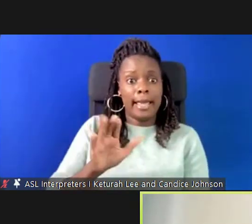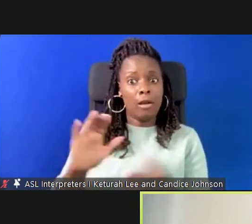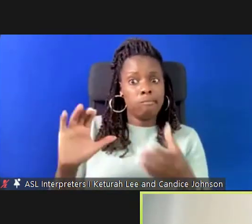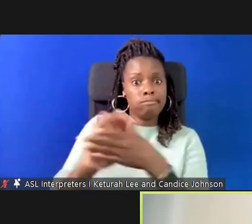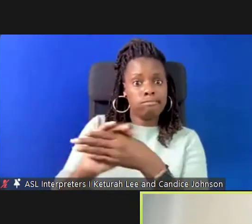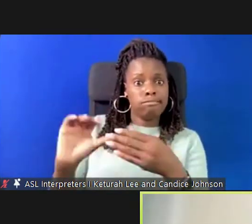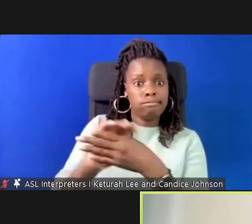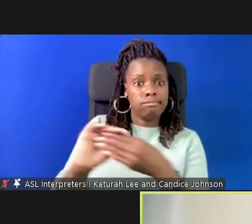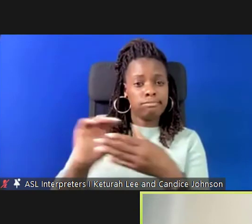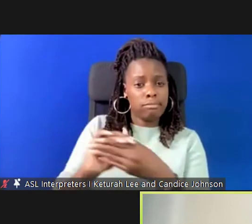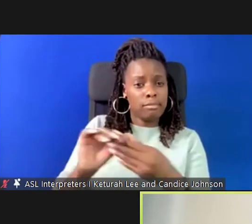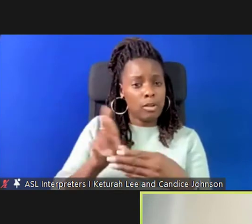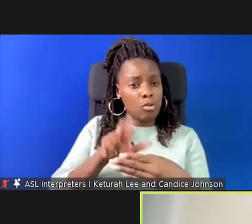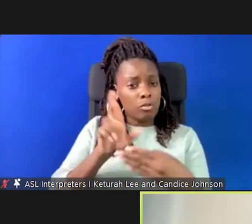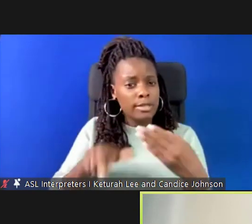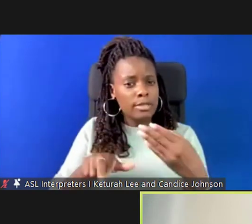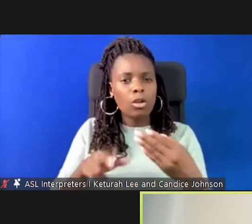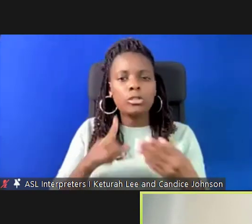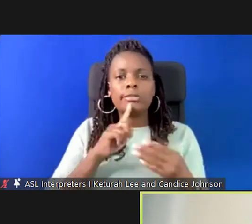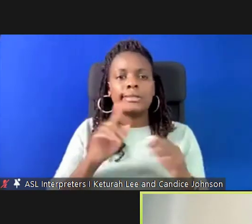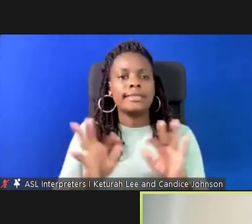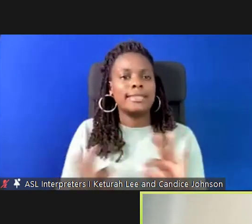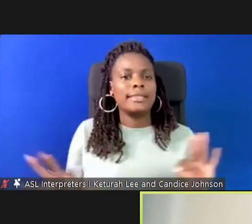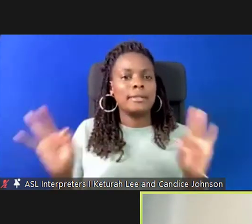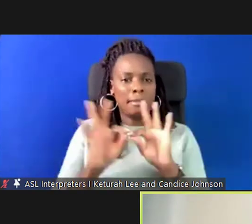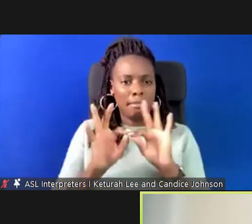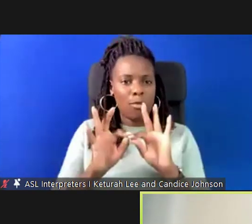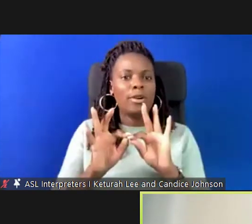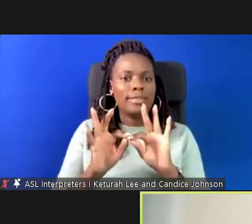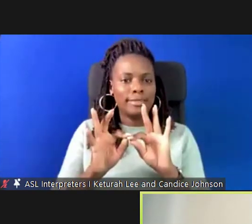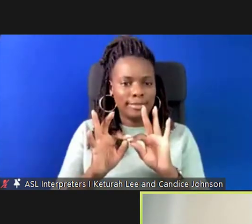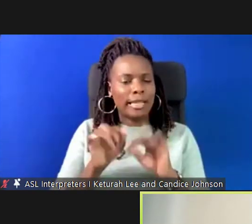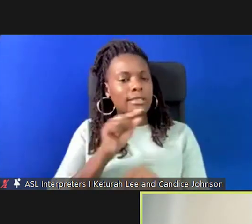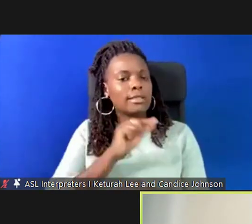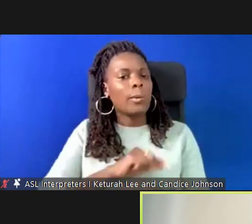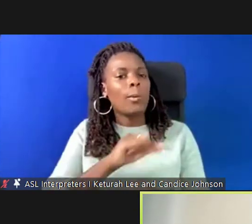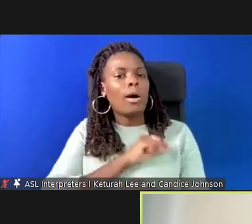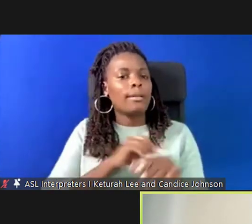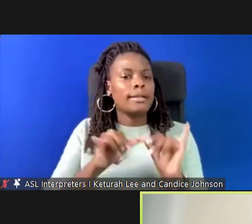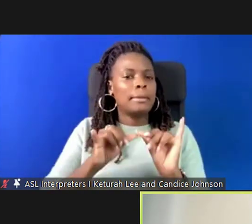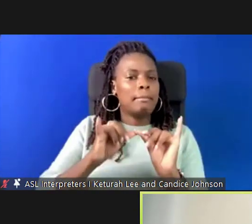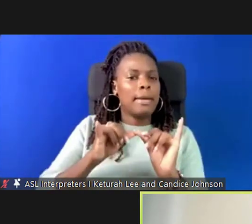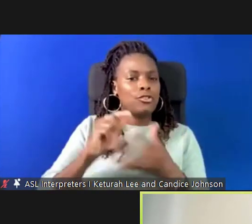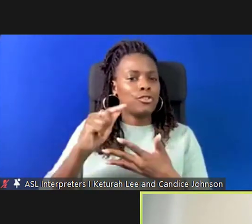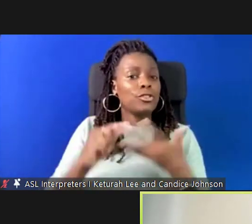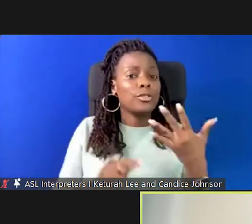outcomes become so important as a quality indicator.